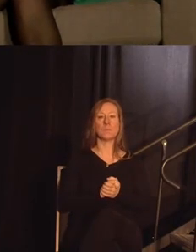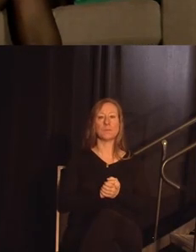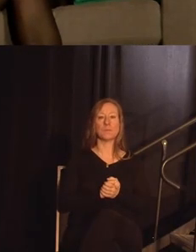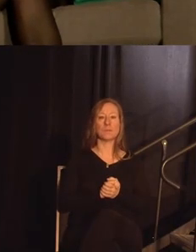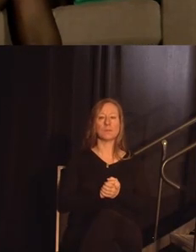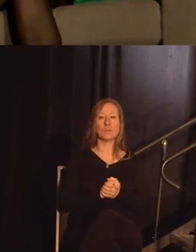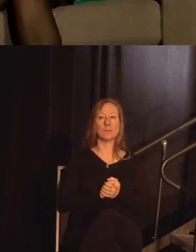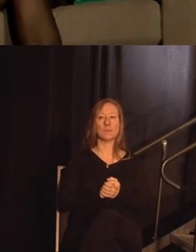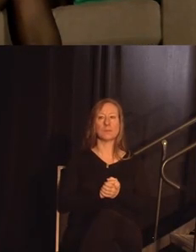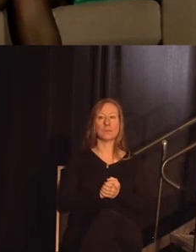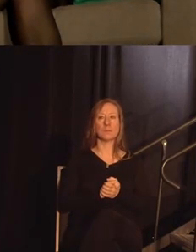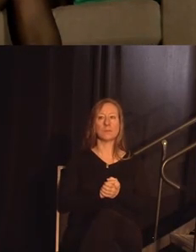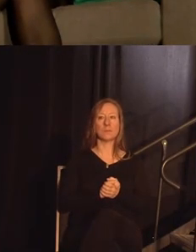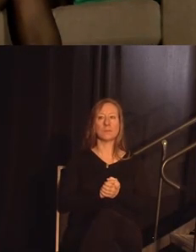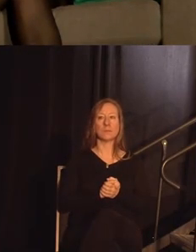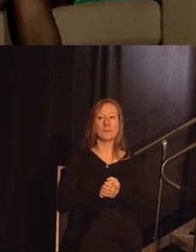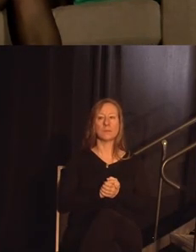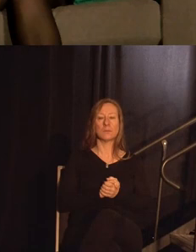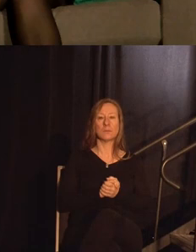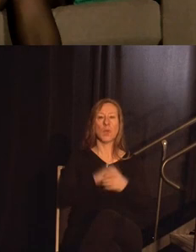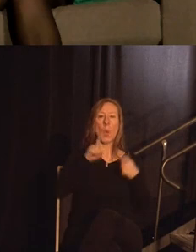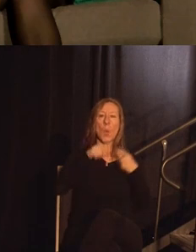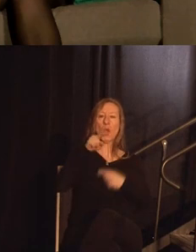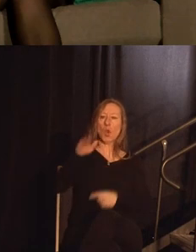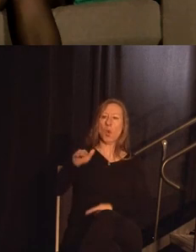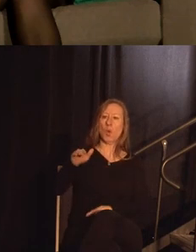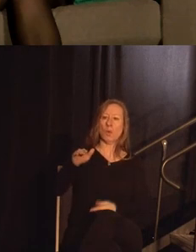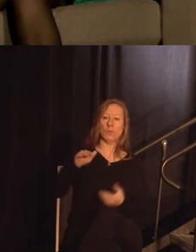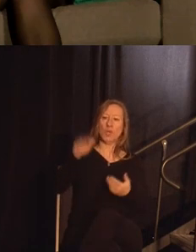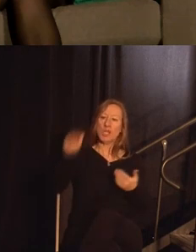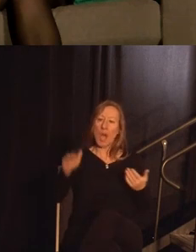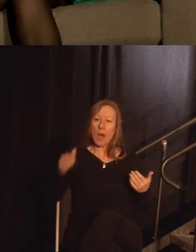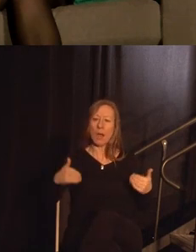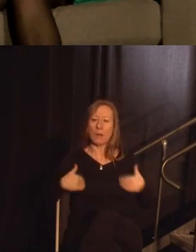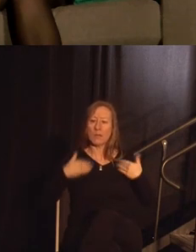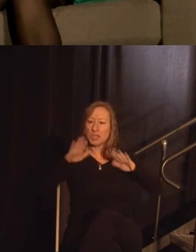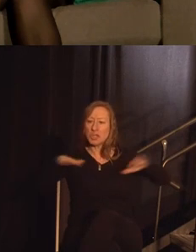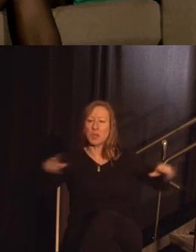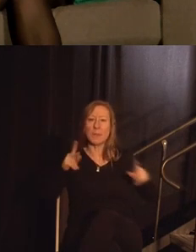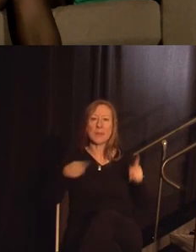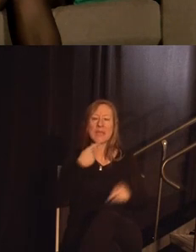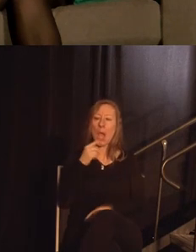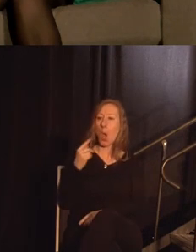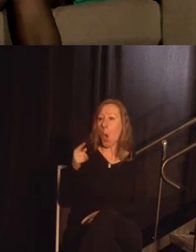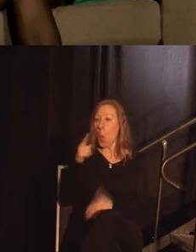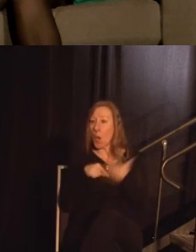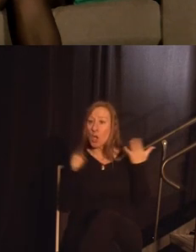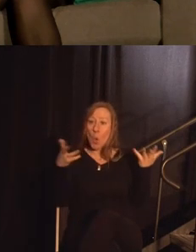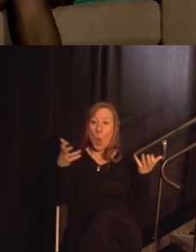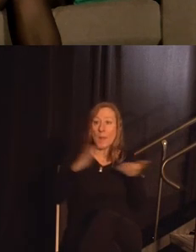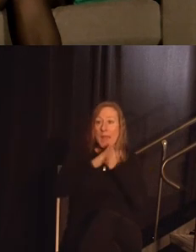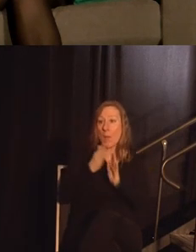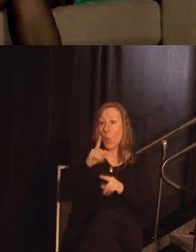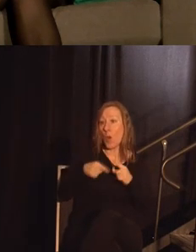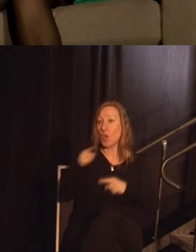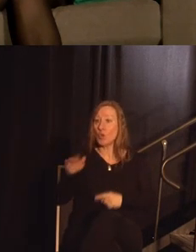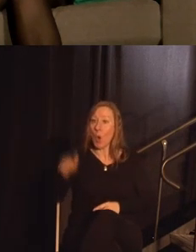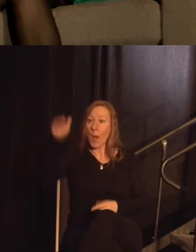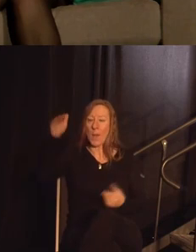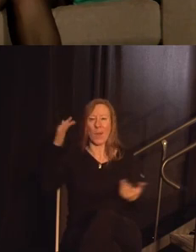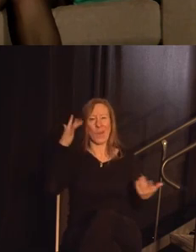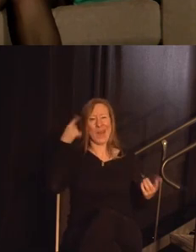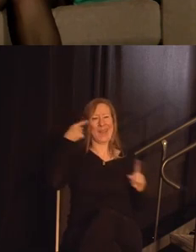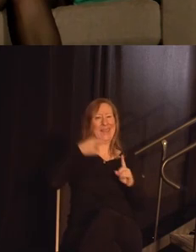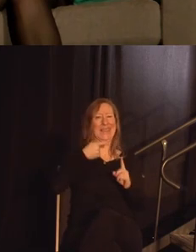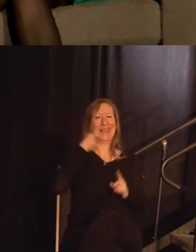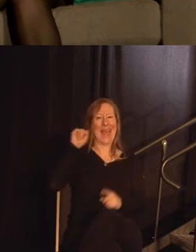Why is what do you want to be when you grow up the go-to small talk we make with children? Hello, child. As I have run out of